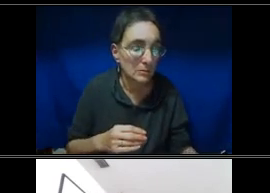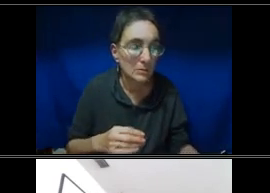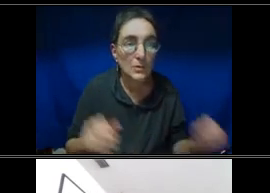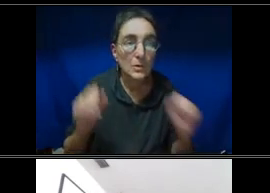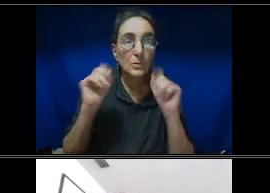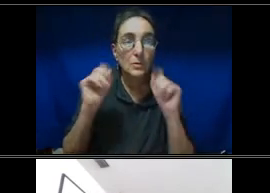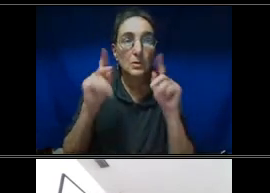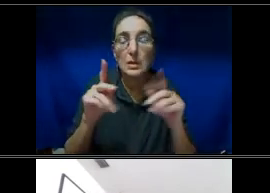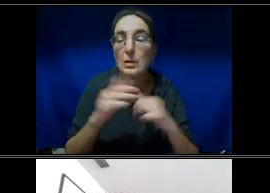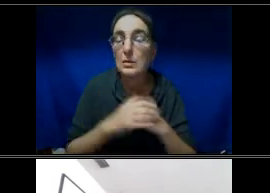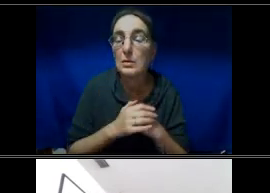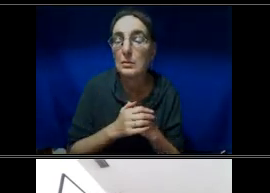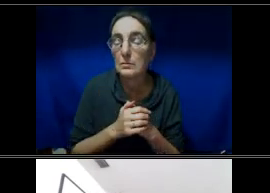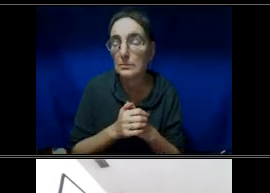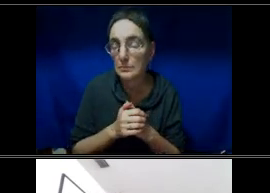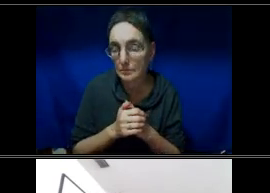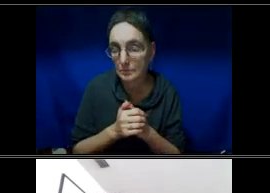I